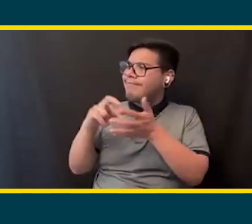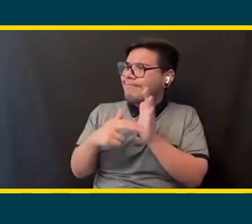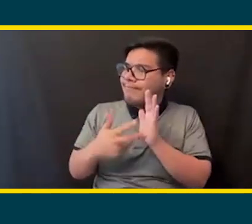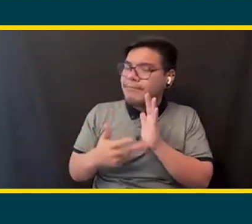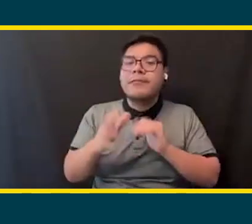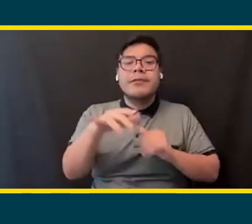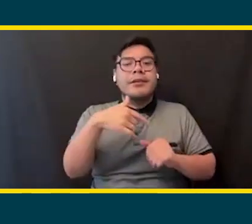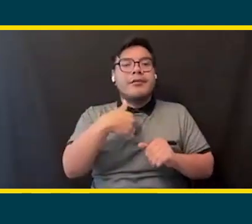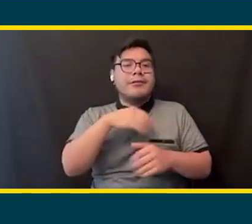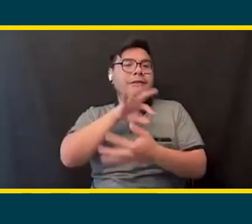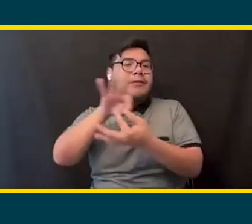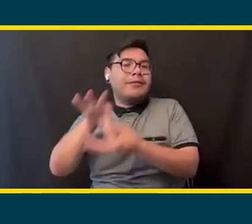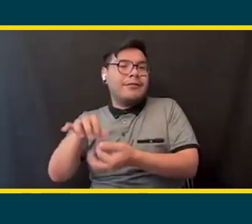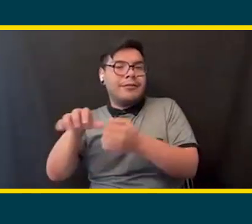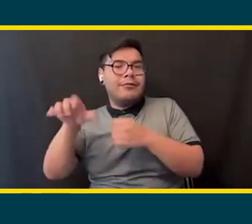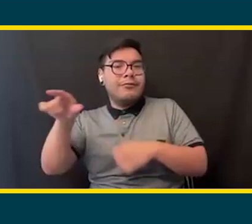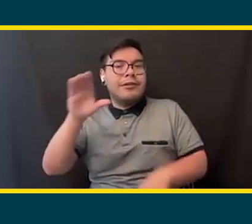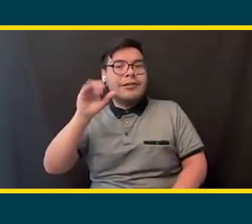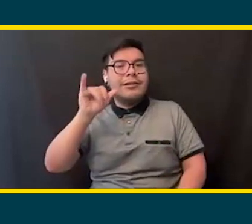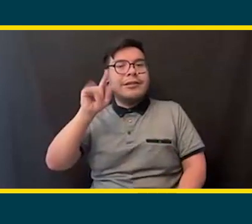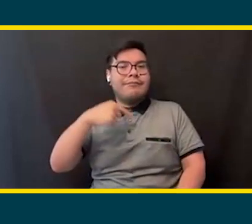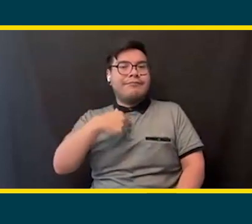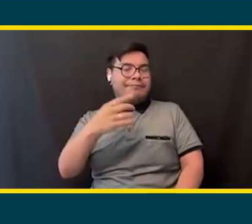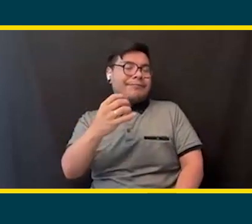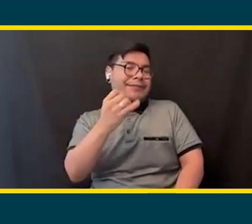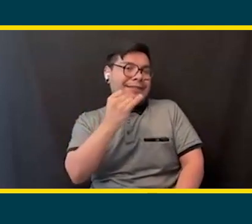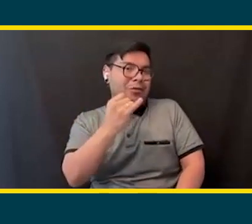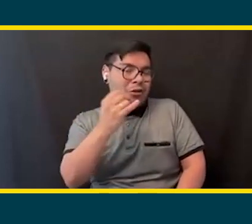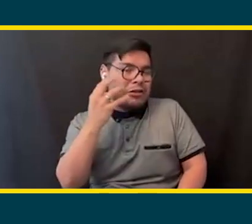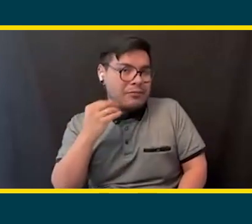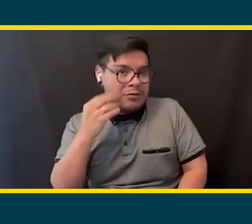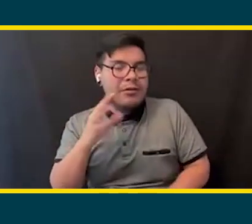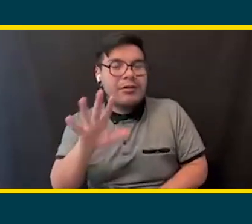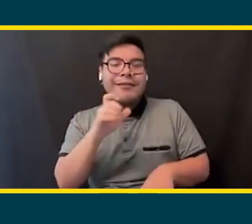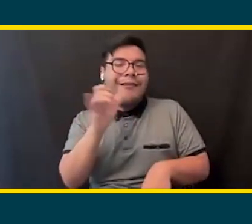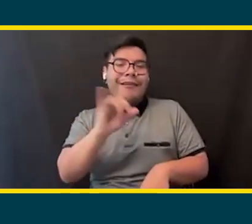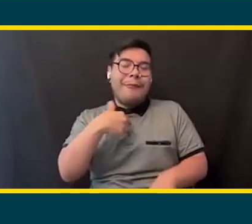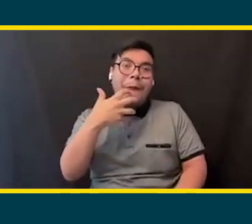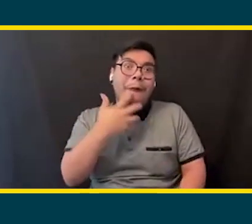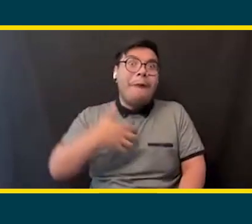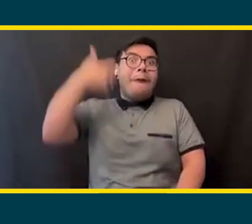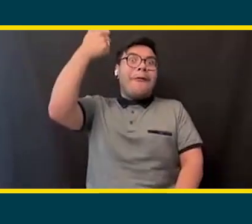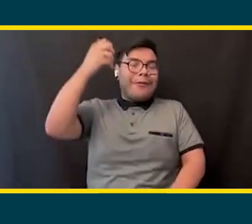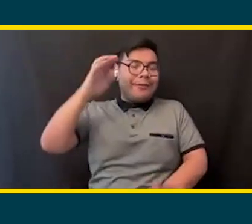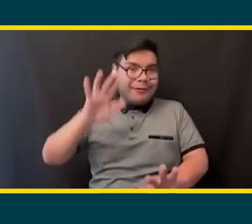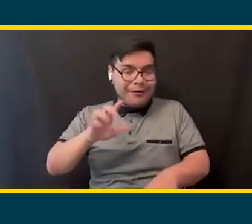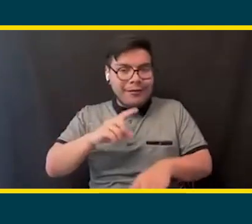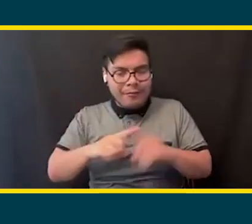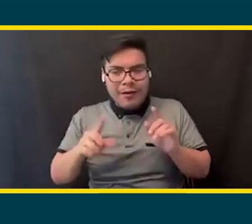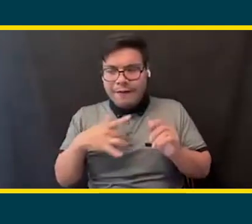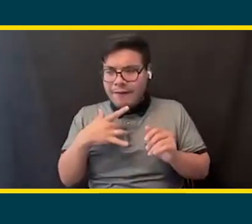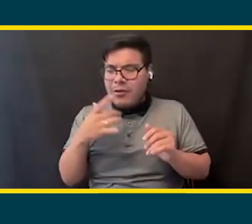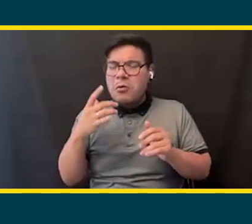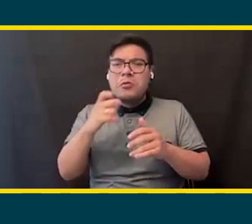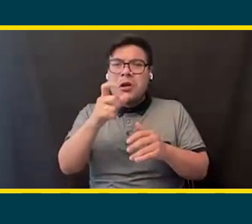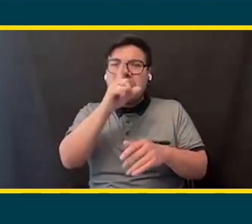had a very similar experience. Not that I'm super old or anything, but I feel like it wasn't really talked about in the same